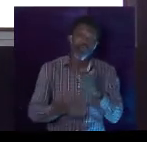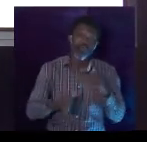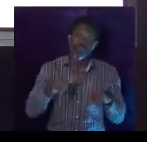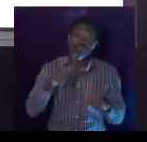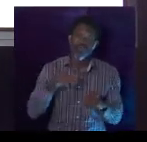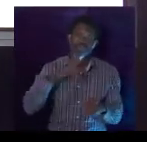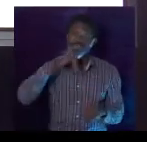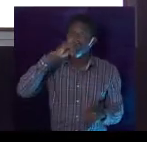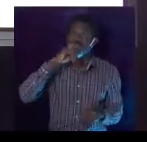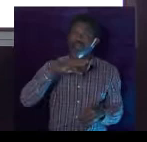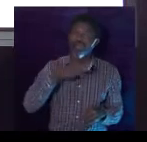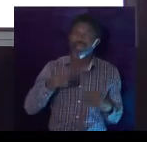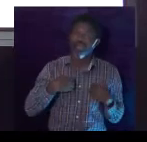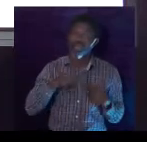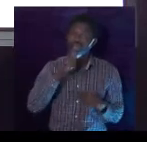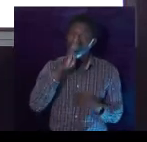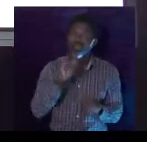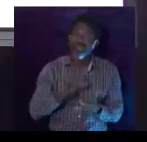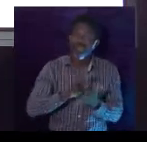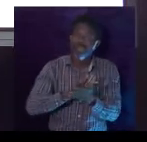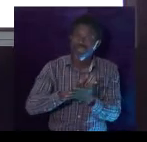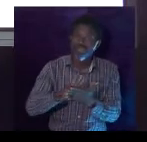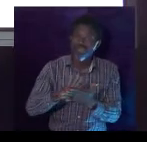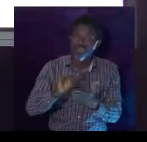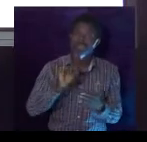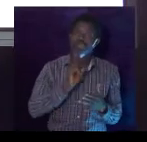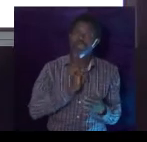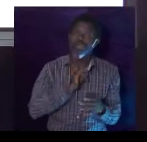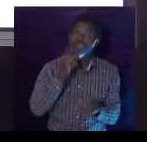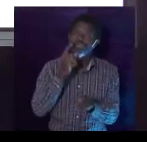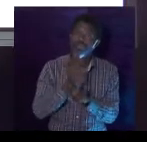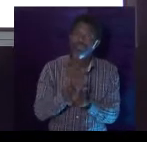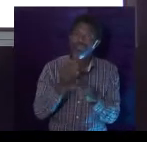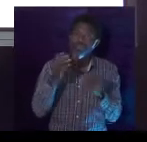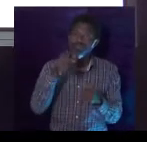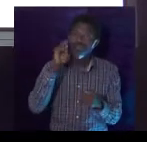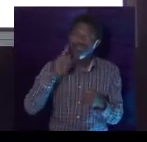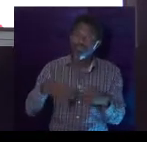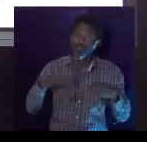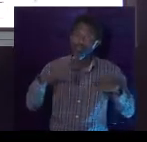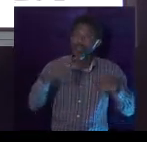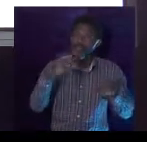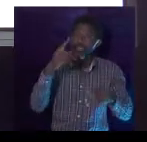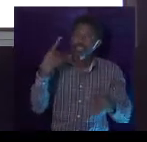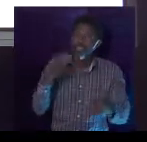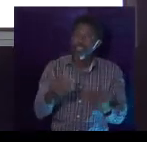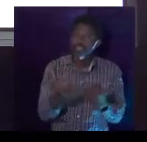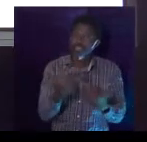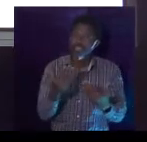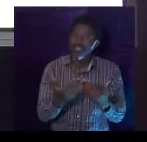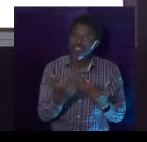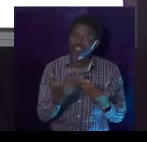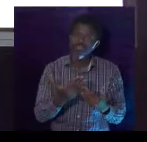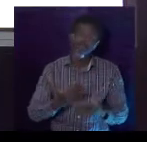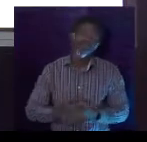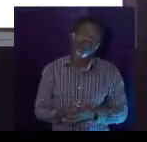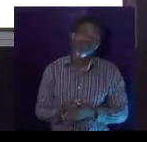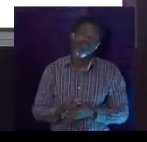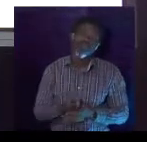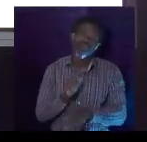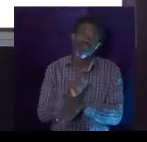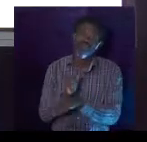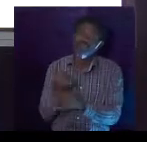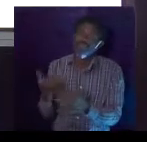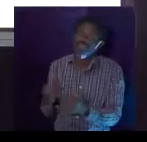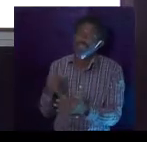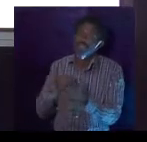have would have been cleared. So I just want you to try your hands at the very simple one that I'm going to bring on screen right now. This should